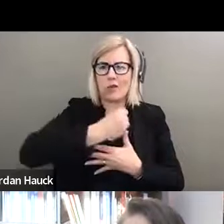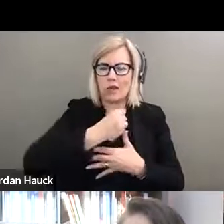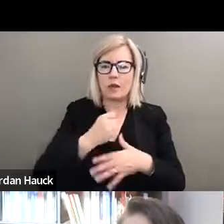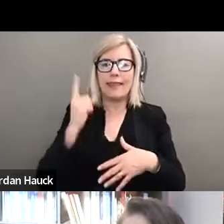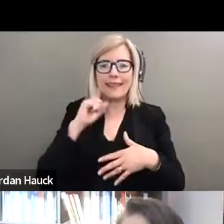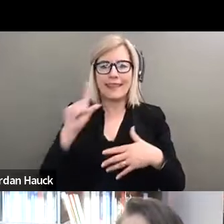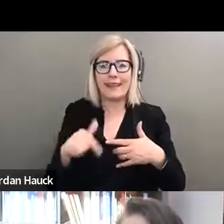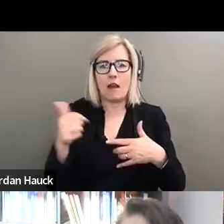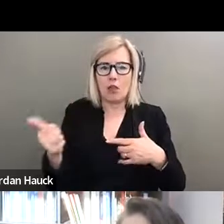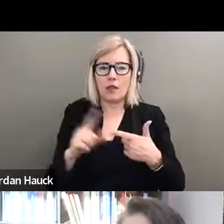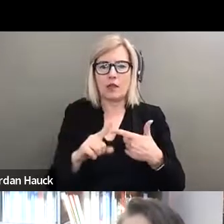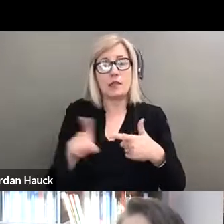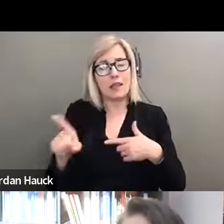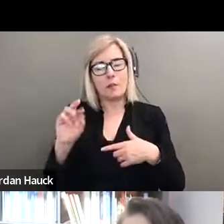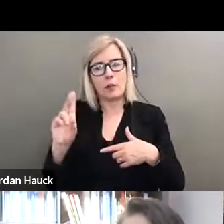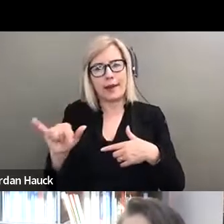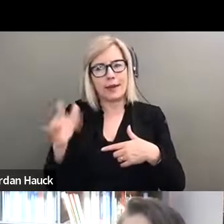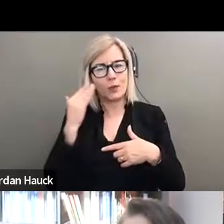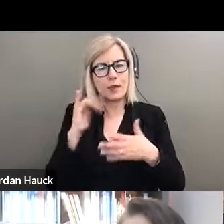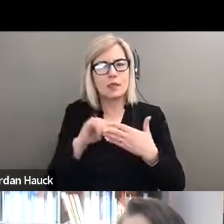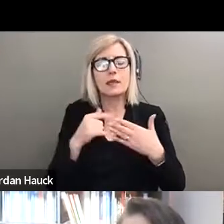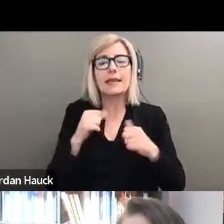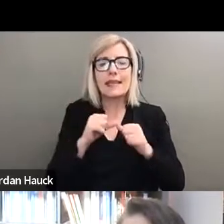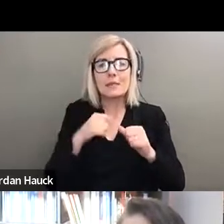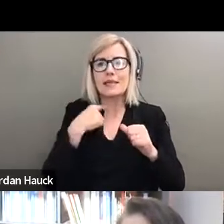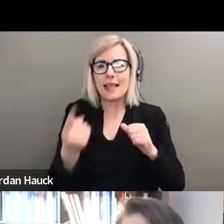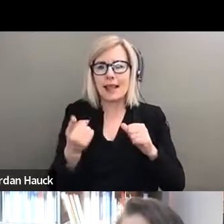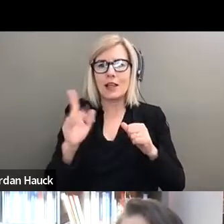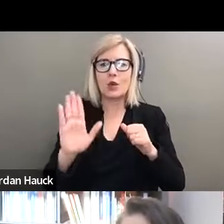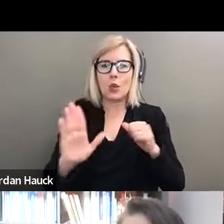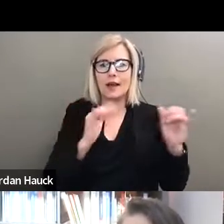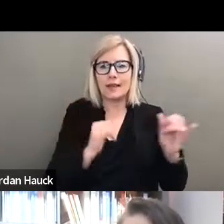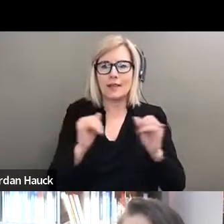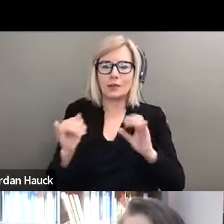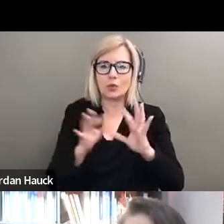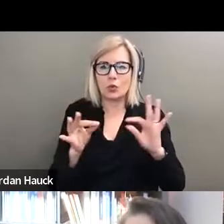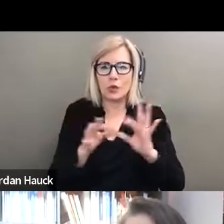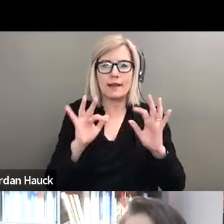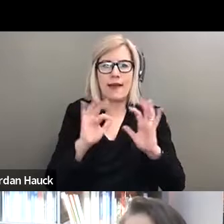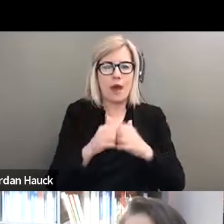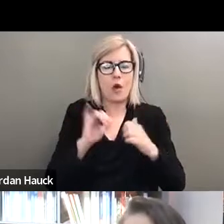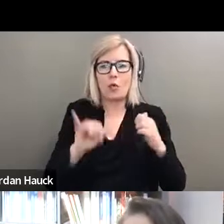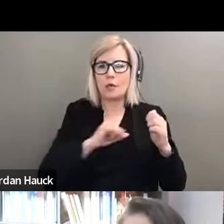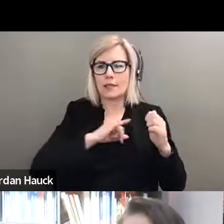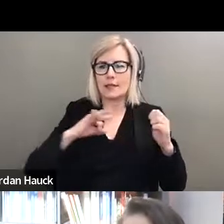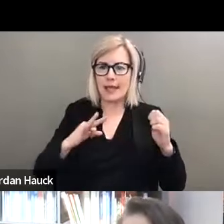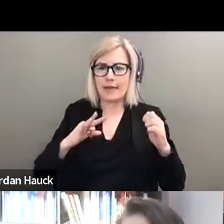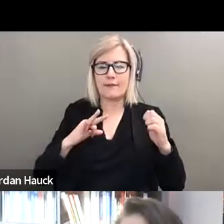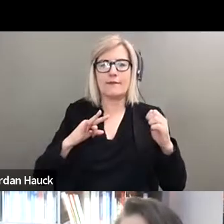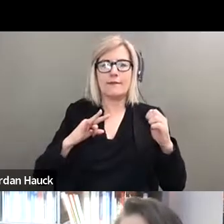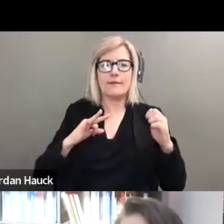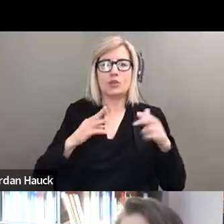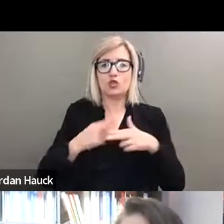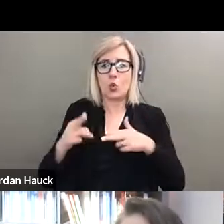the other, Brady, you know this, but keep telling your individual story of how those staff shortages affect, because like Amy